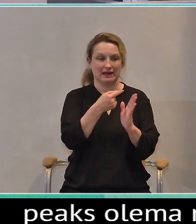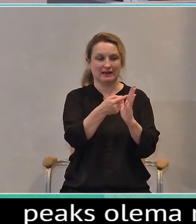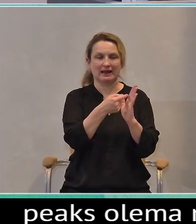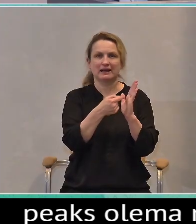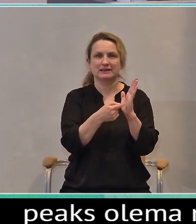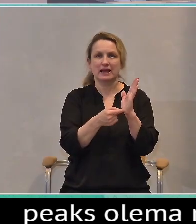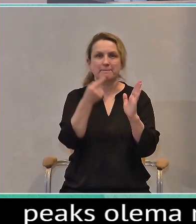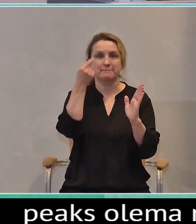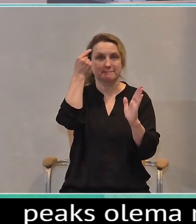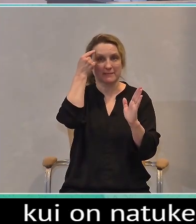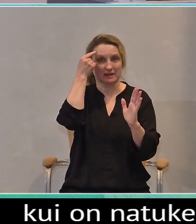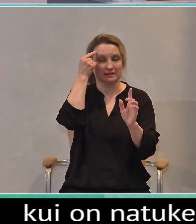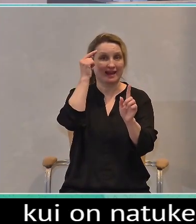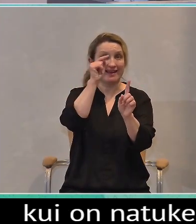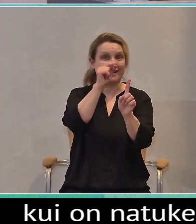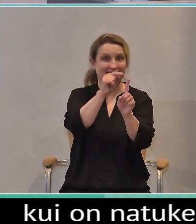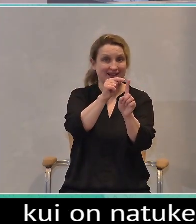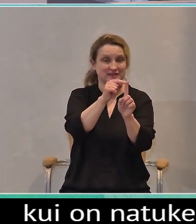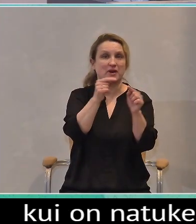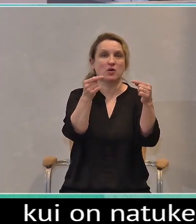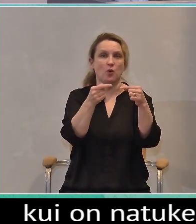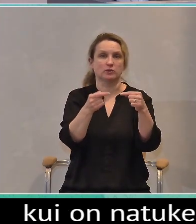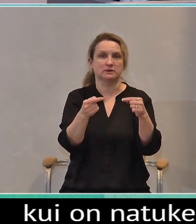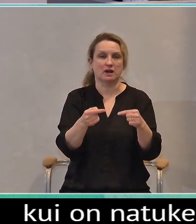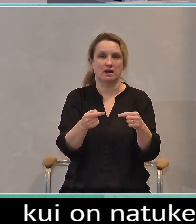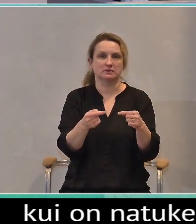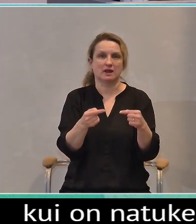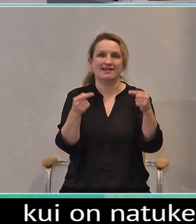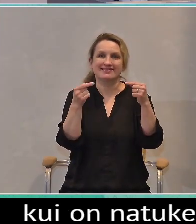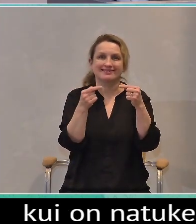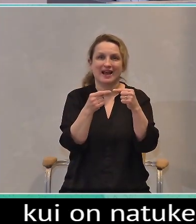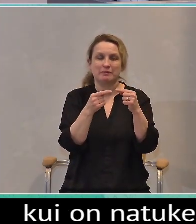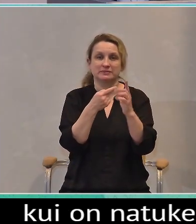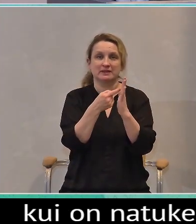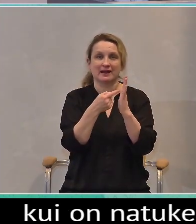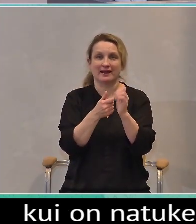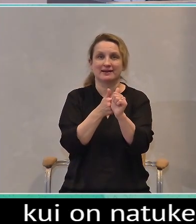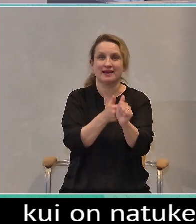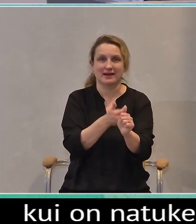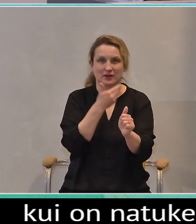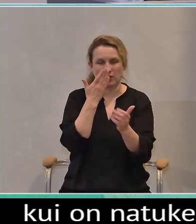this case, the decision makers have to have some flexibility to make